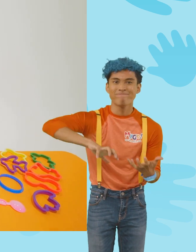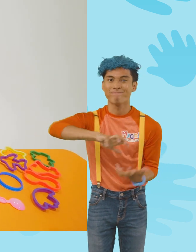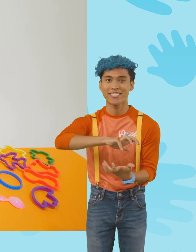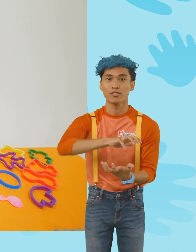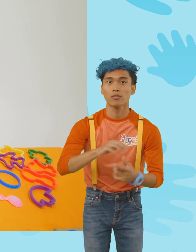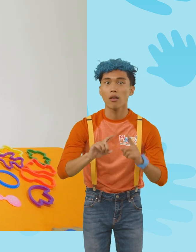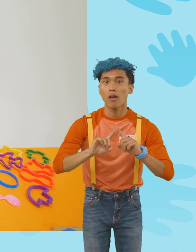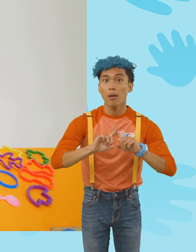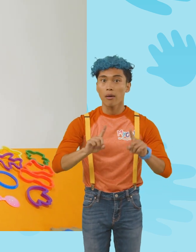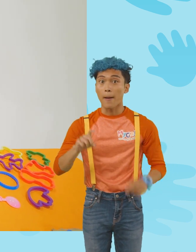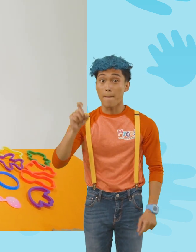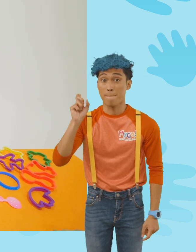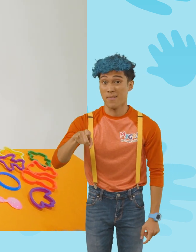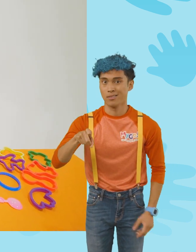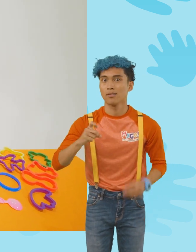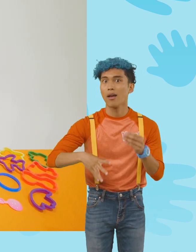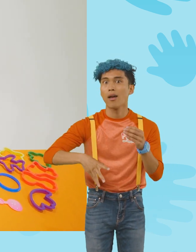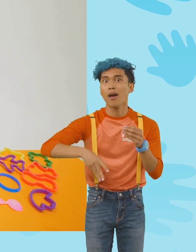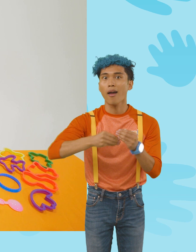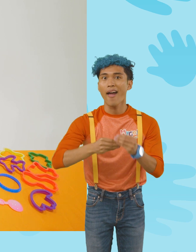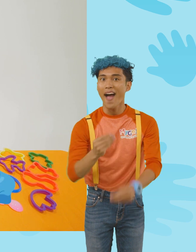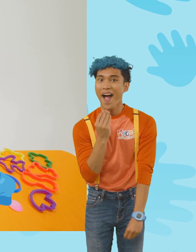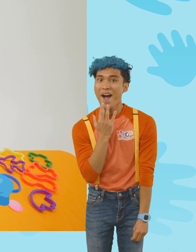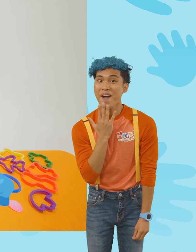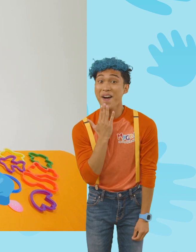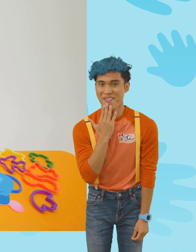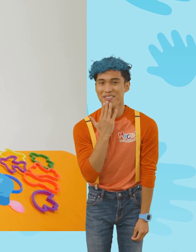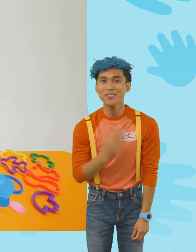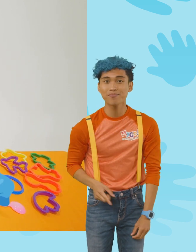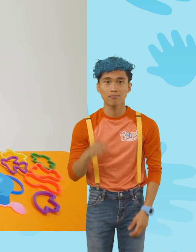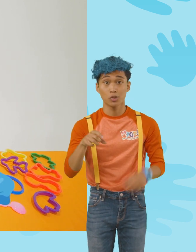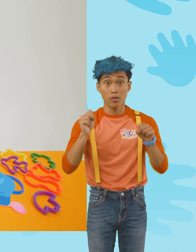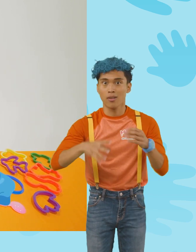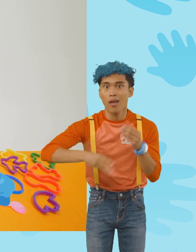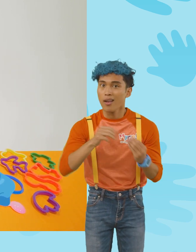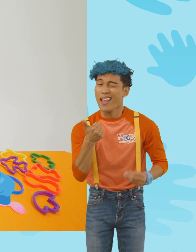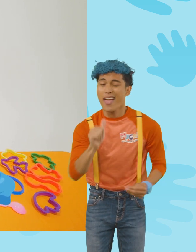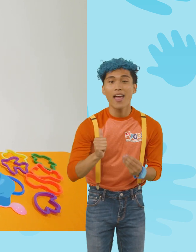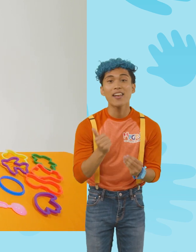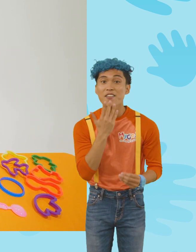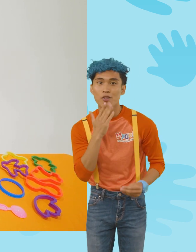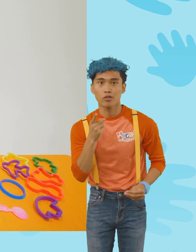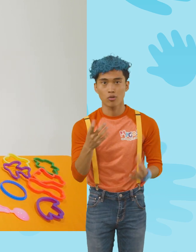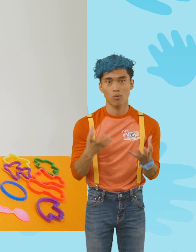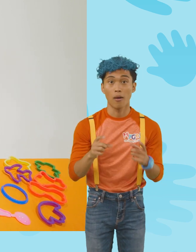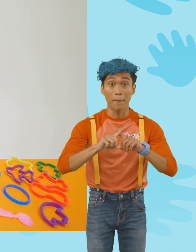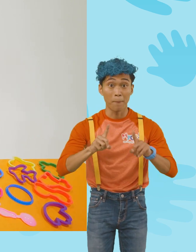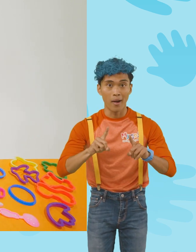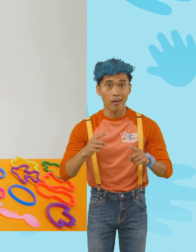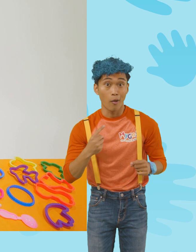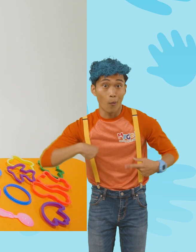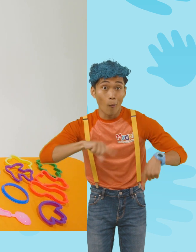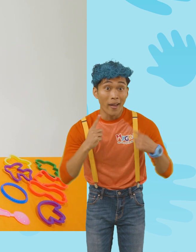But what we need to do is put in some color. And you can make any color you want. But what we're gonna